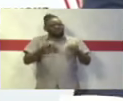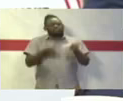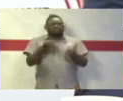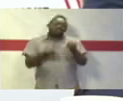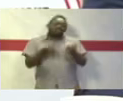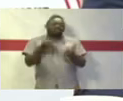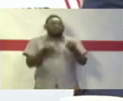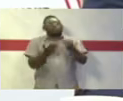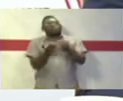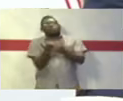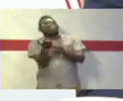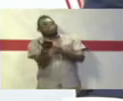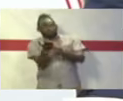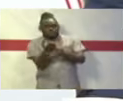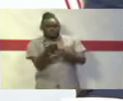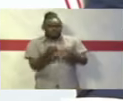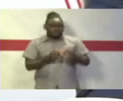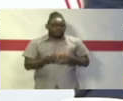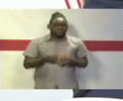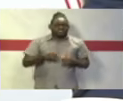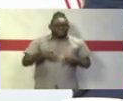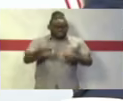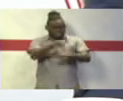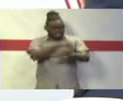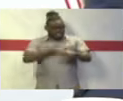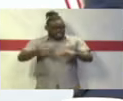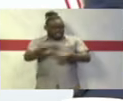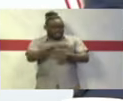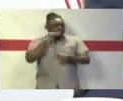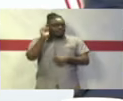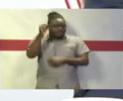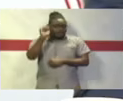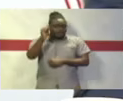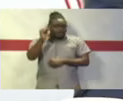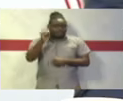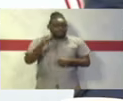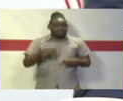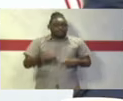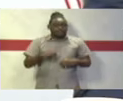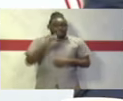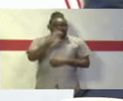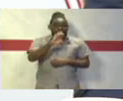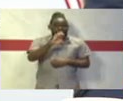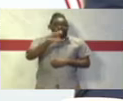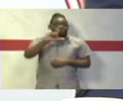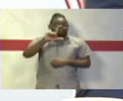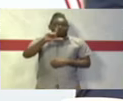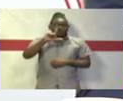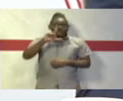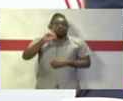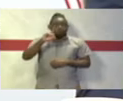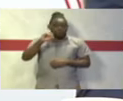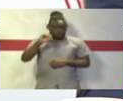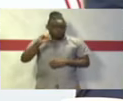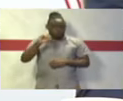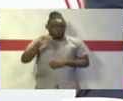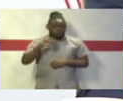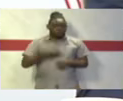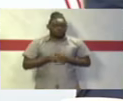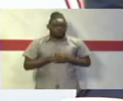Stadium, the Costat El Dorado campus, Trinity Mall